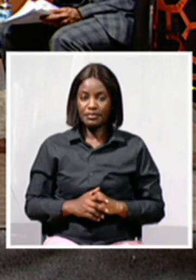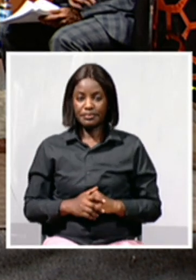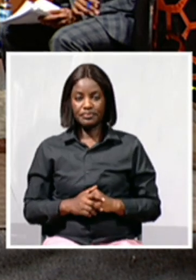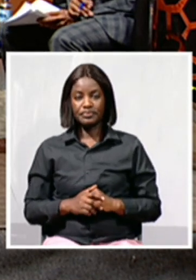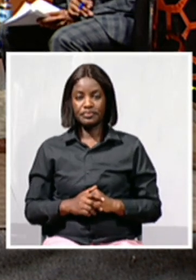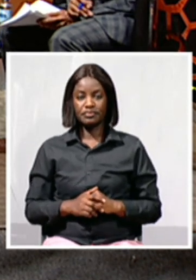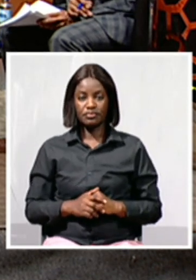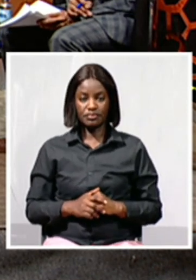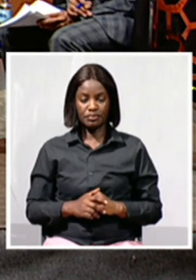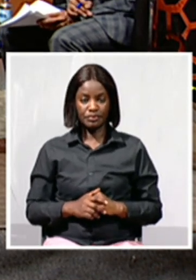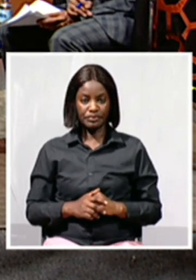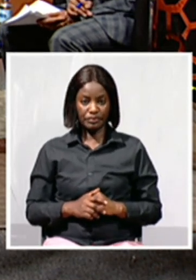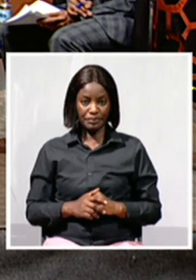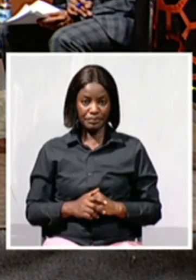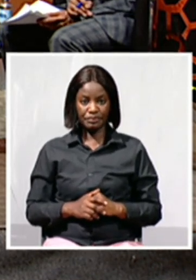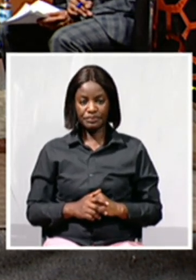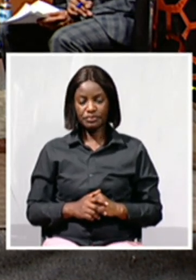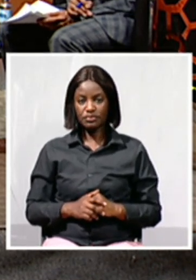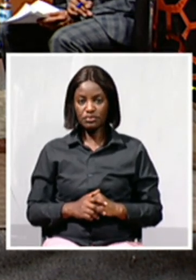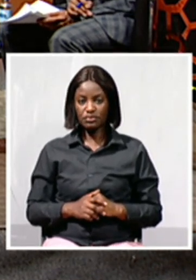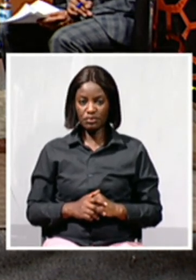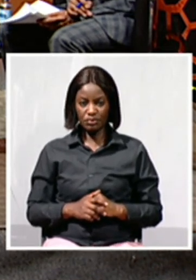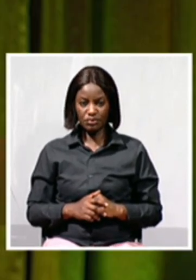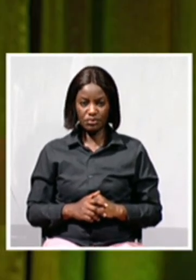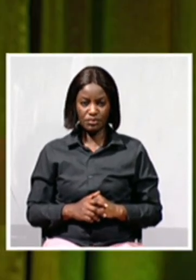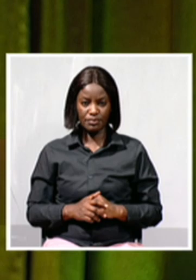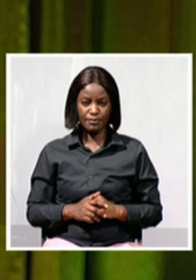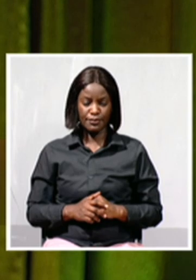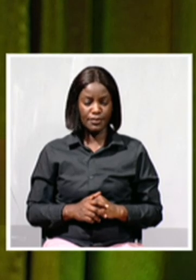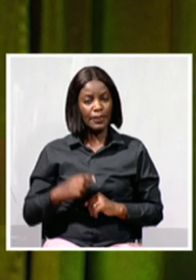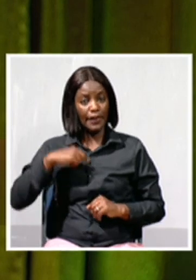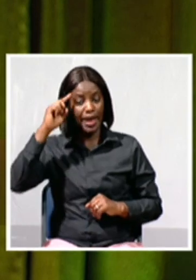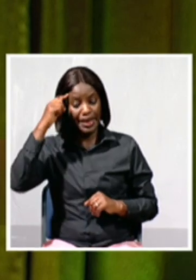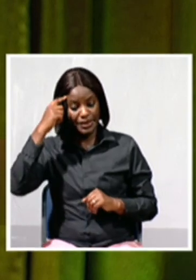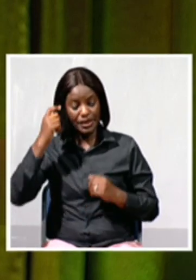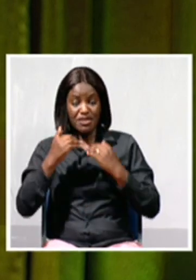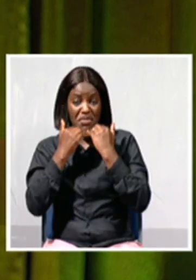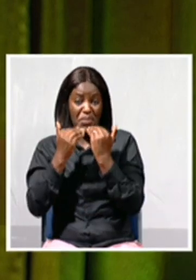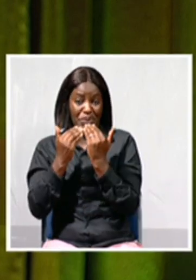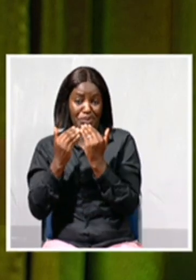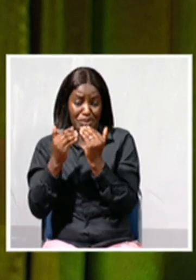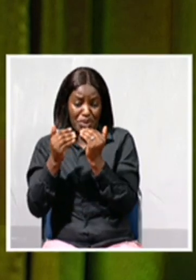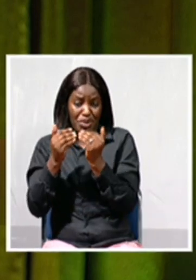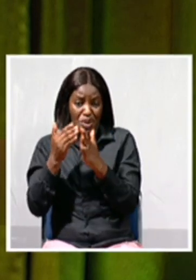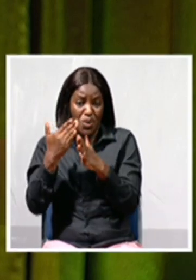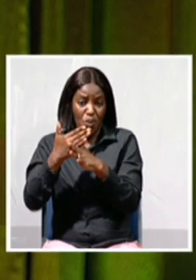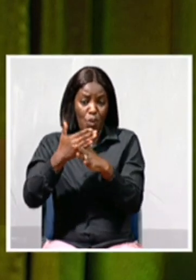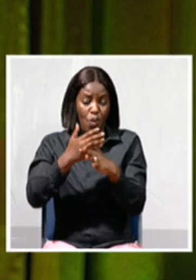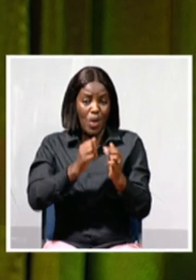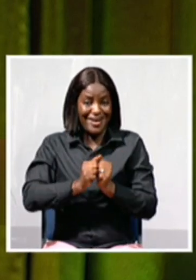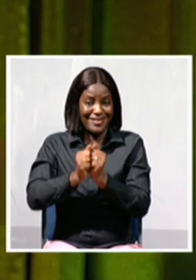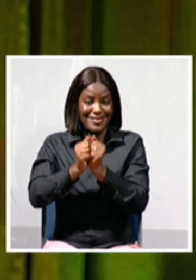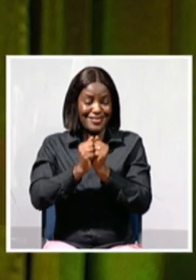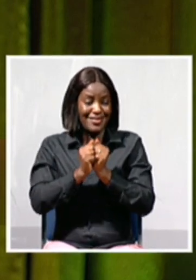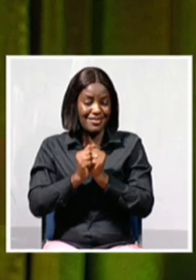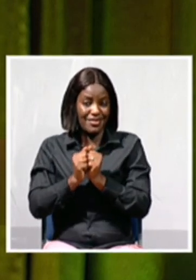end? I think also it's a collective effort to get young people to the polling stations. How things were done before are